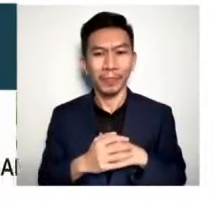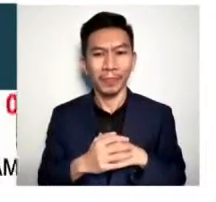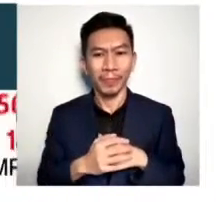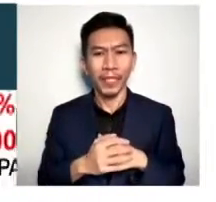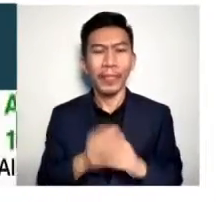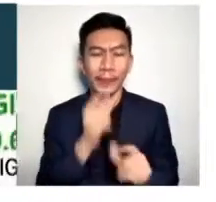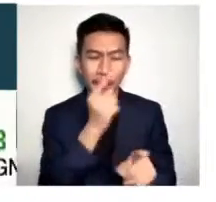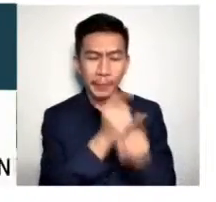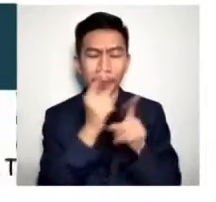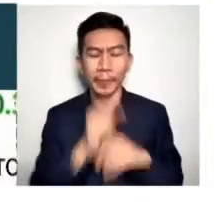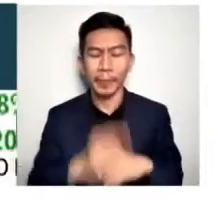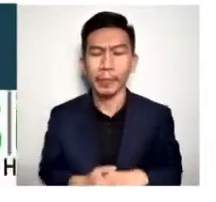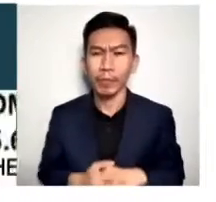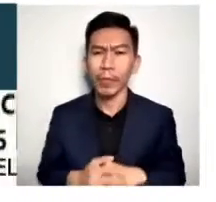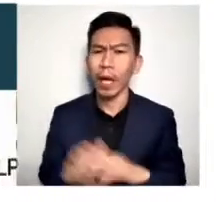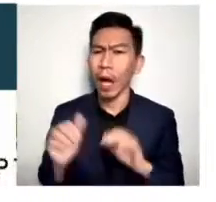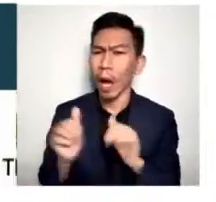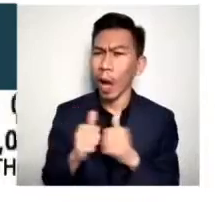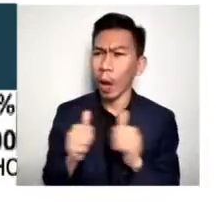to communicate, though,